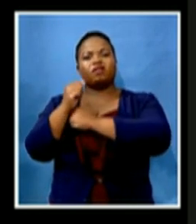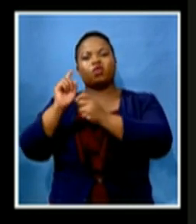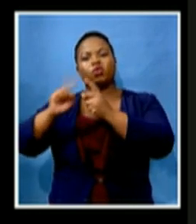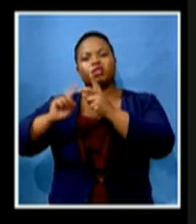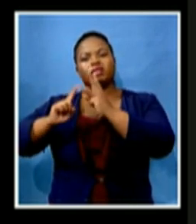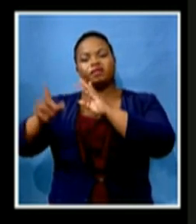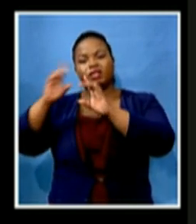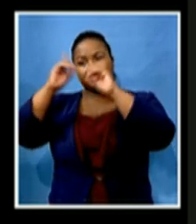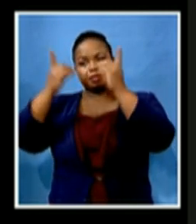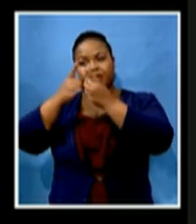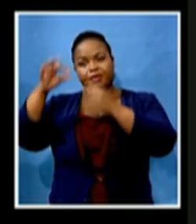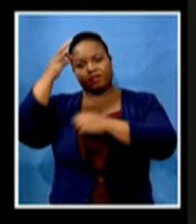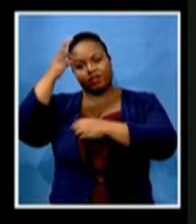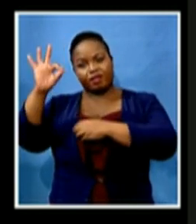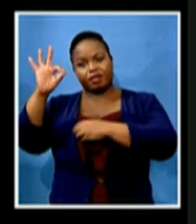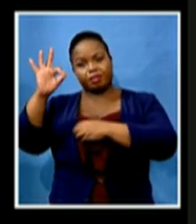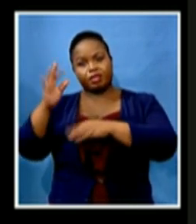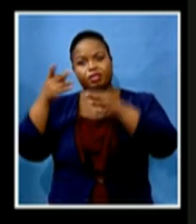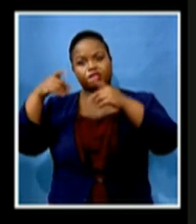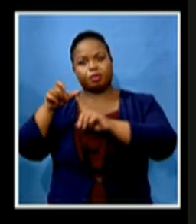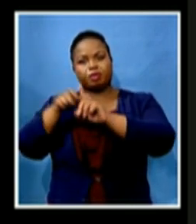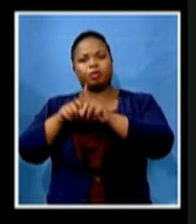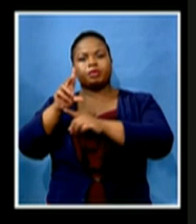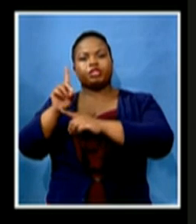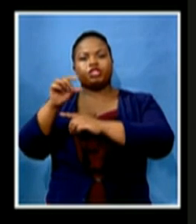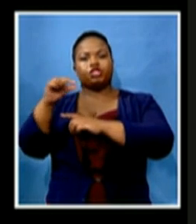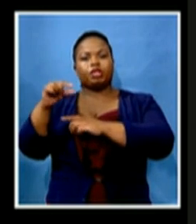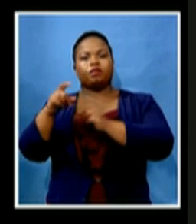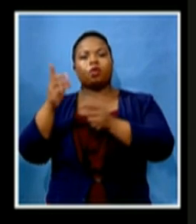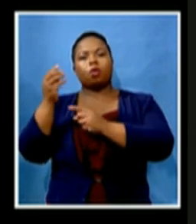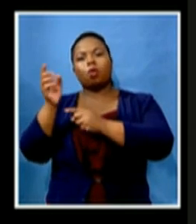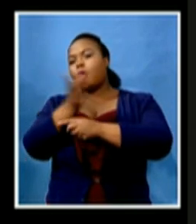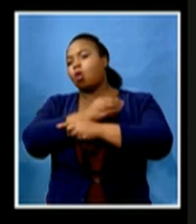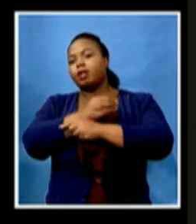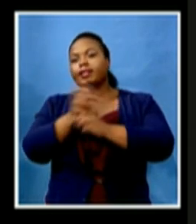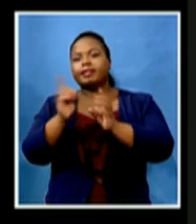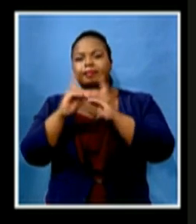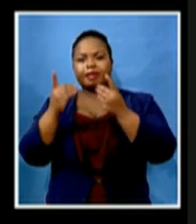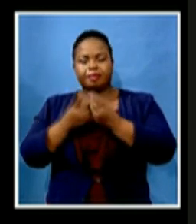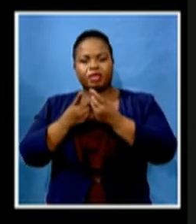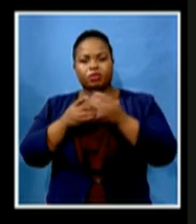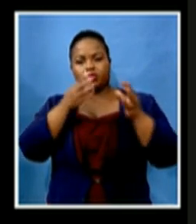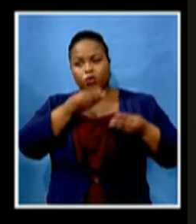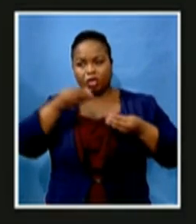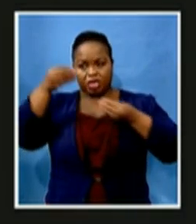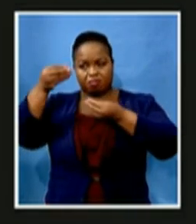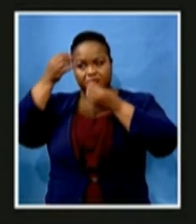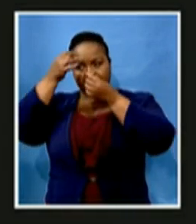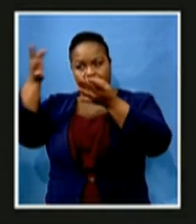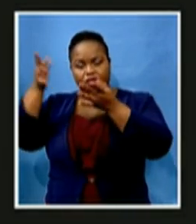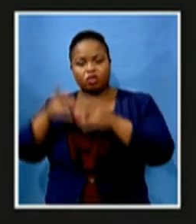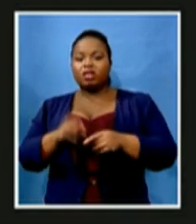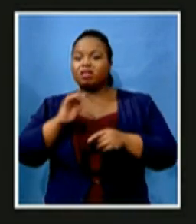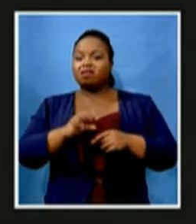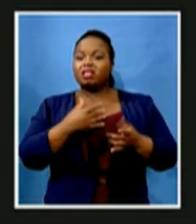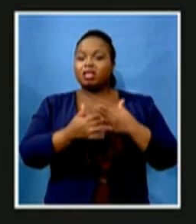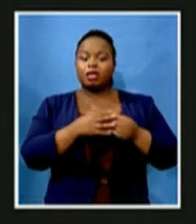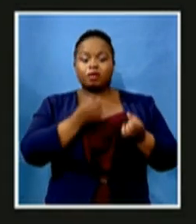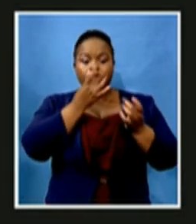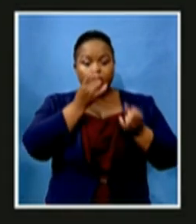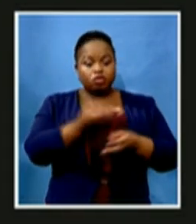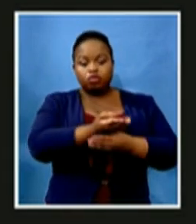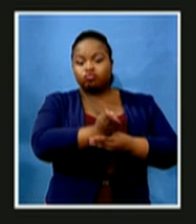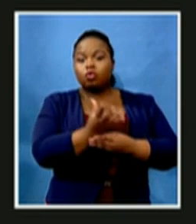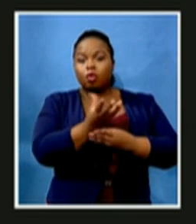DGs of all of the departments. And so if there's any data, as I said, that people would like to share, we're welcome and keen